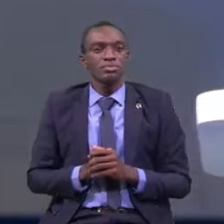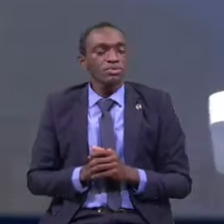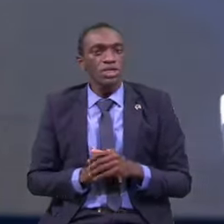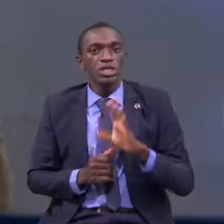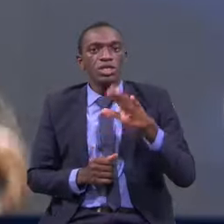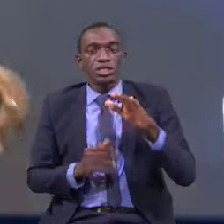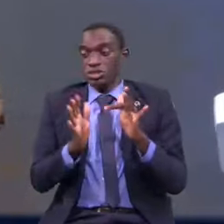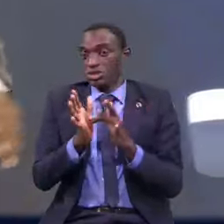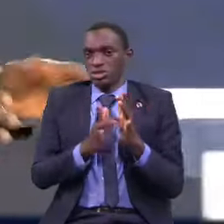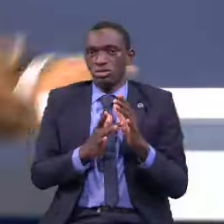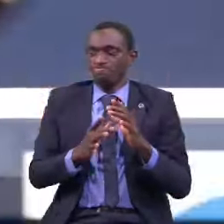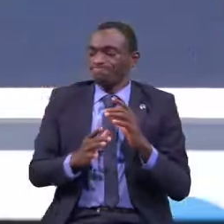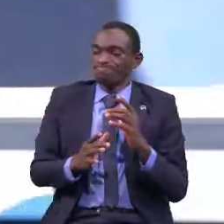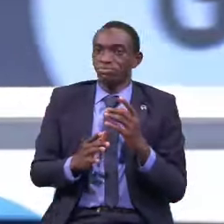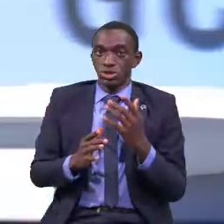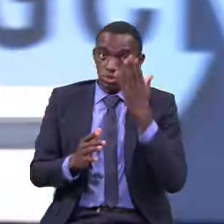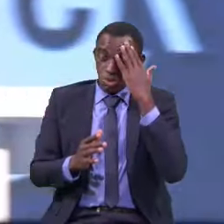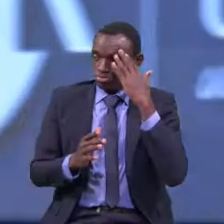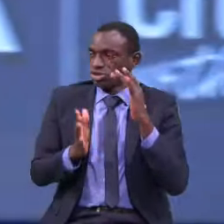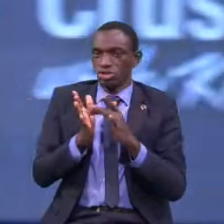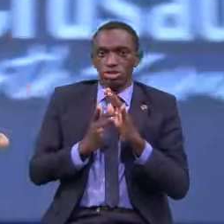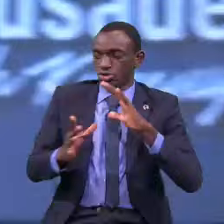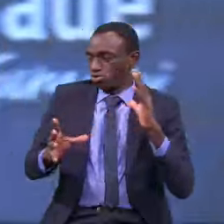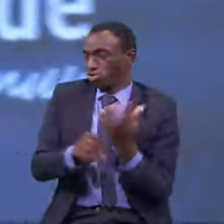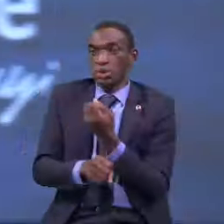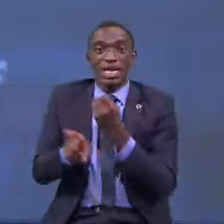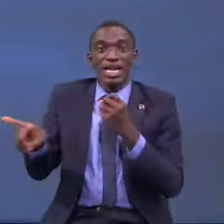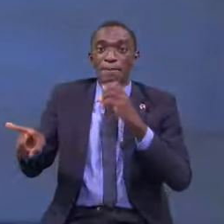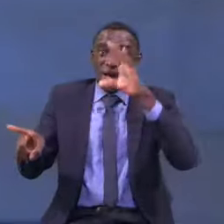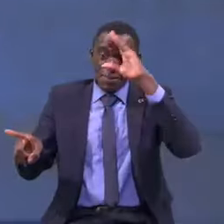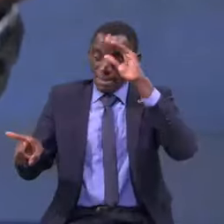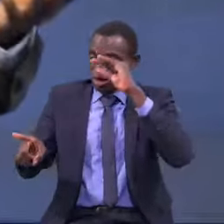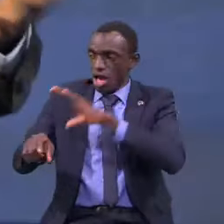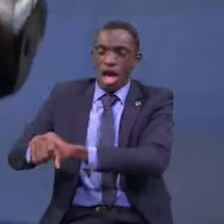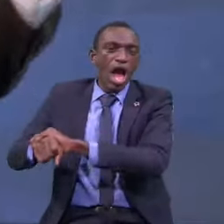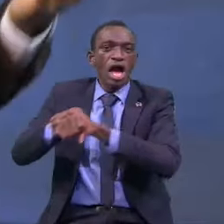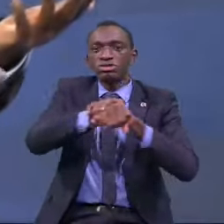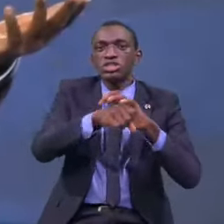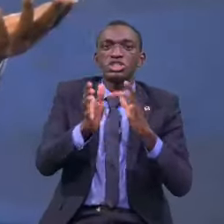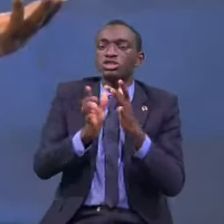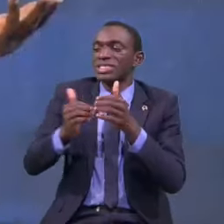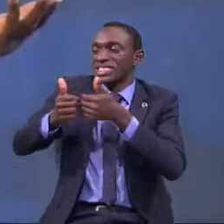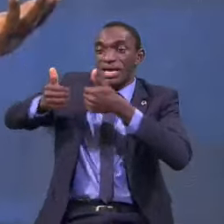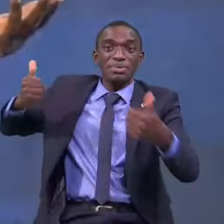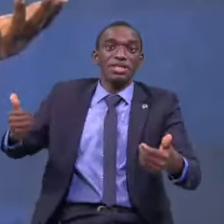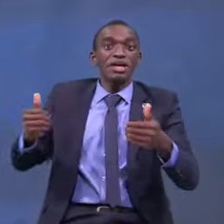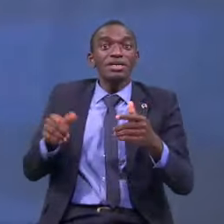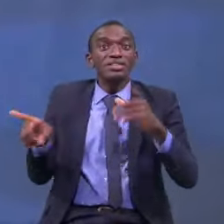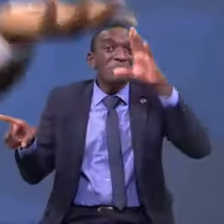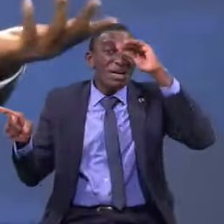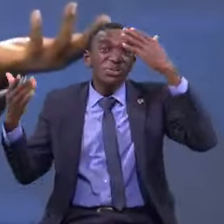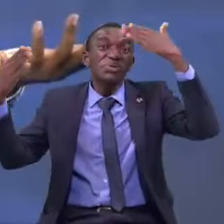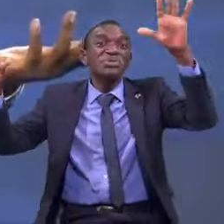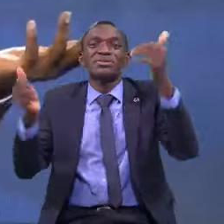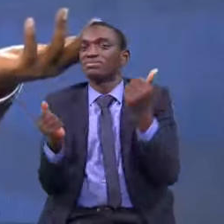Took him out and separated him. What did the man know? He knew nothing. He